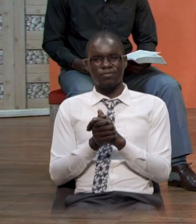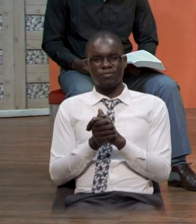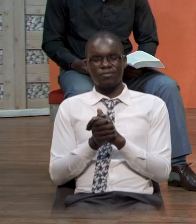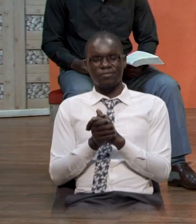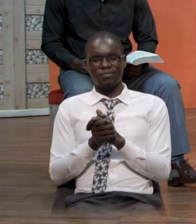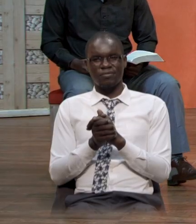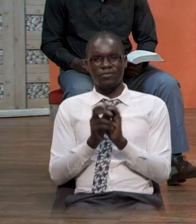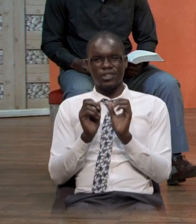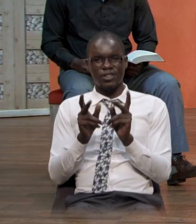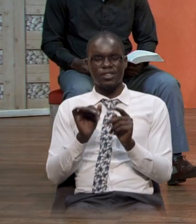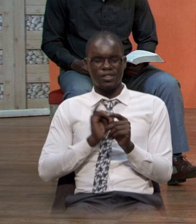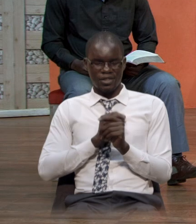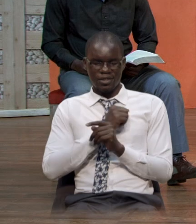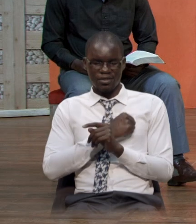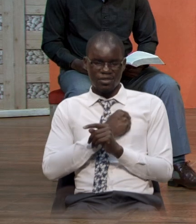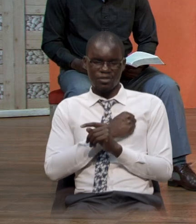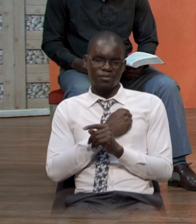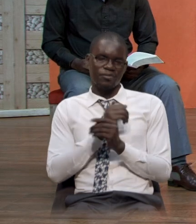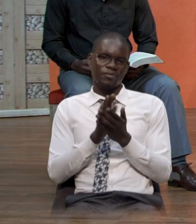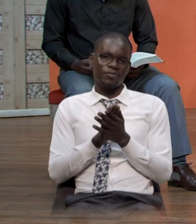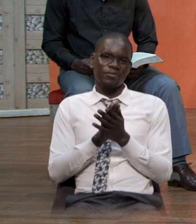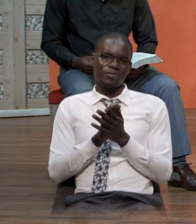Exactly. Okay. I am sorry. Okay.